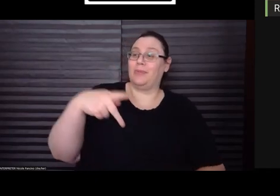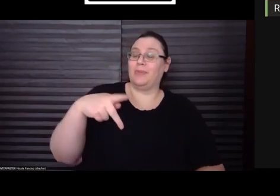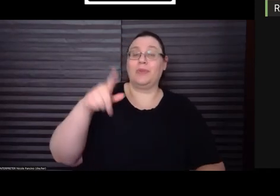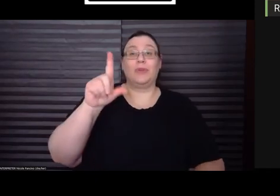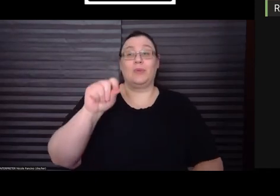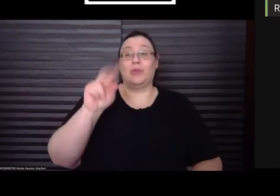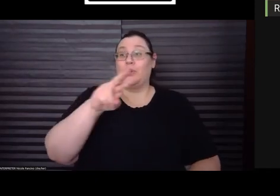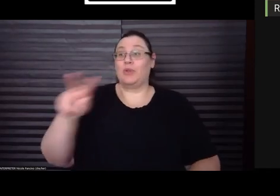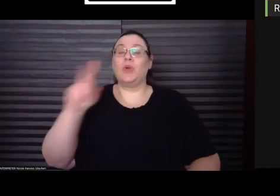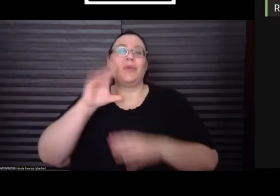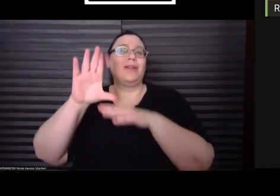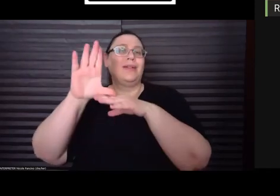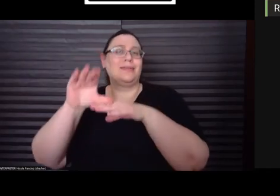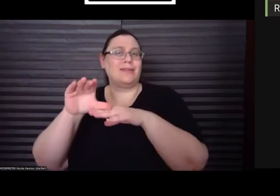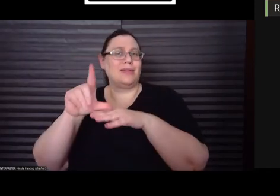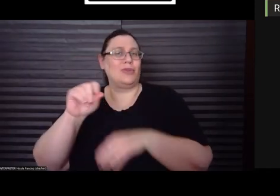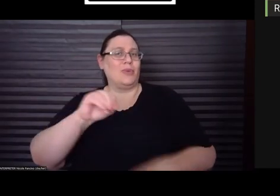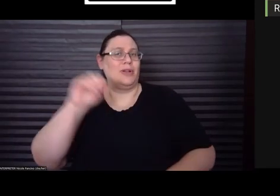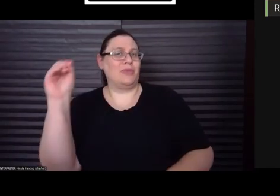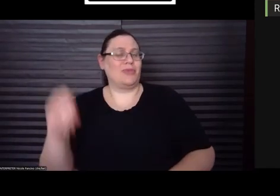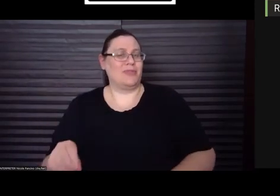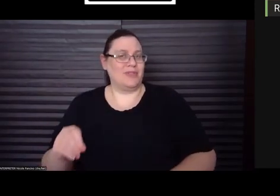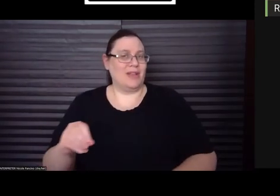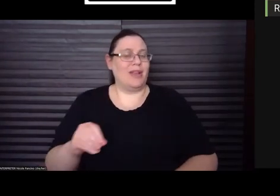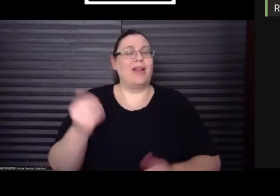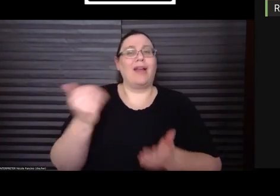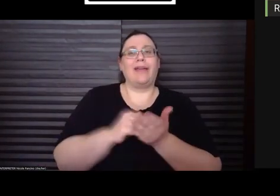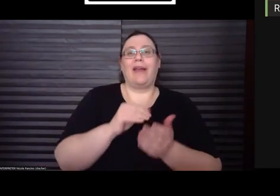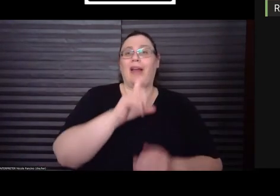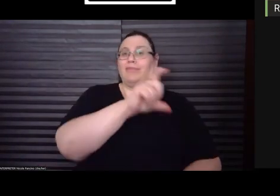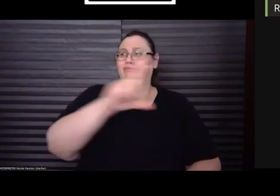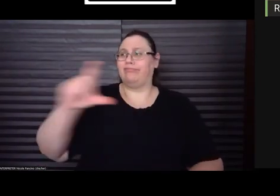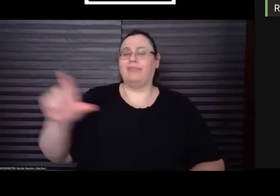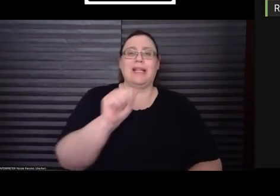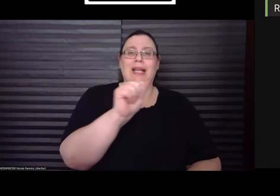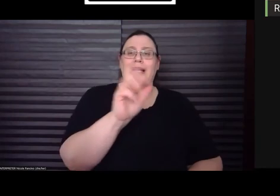will give you a 20% discount, and that would be capital